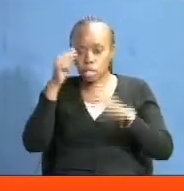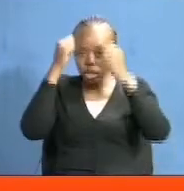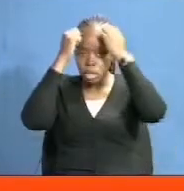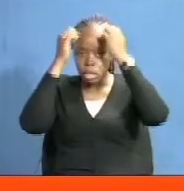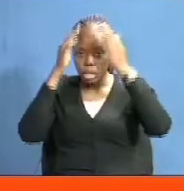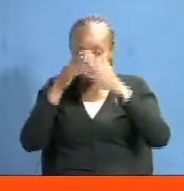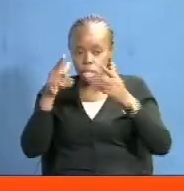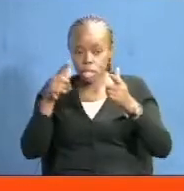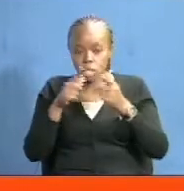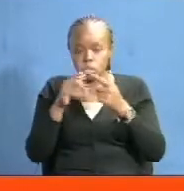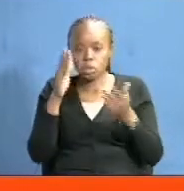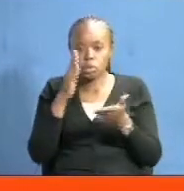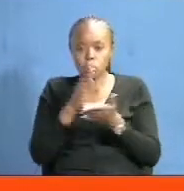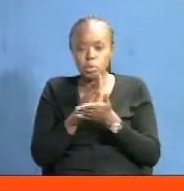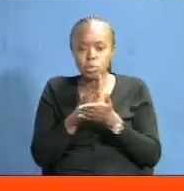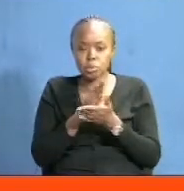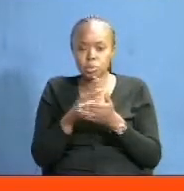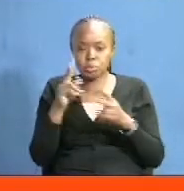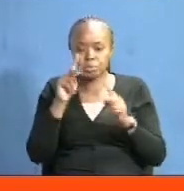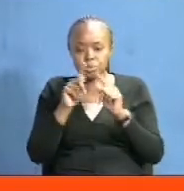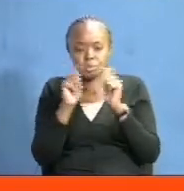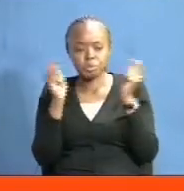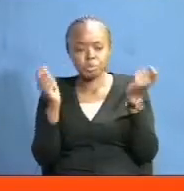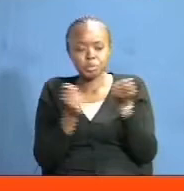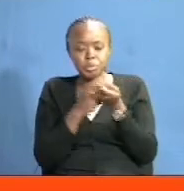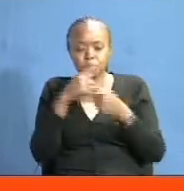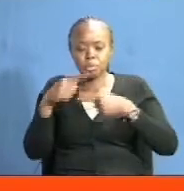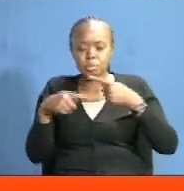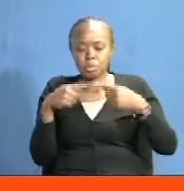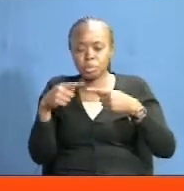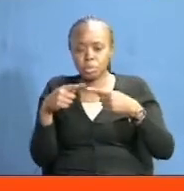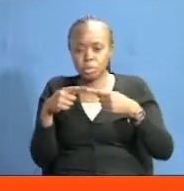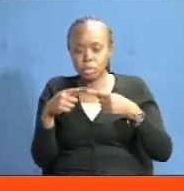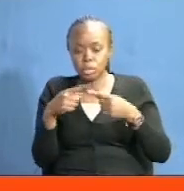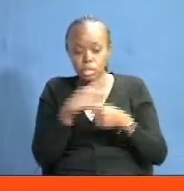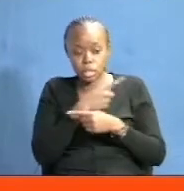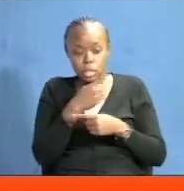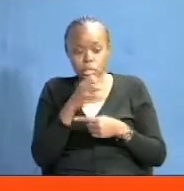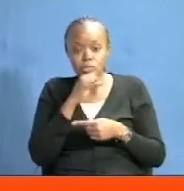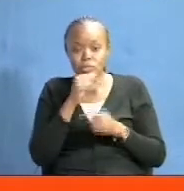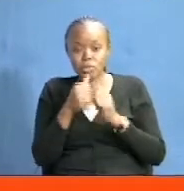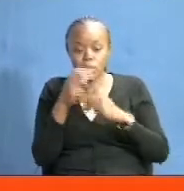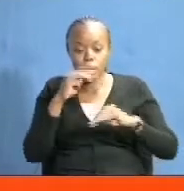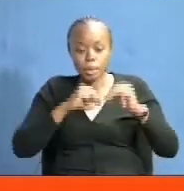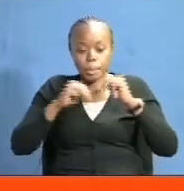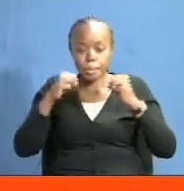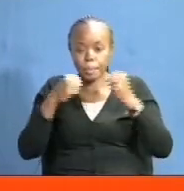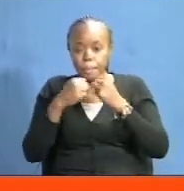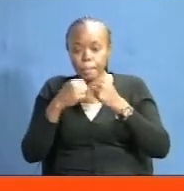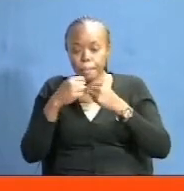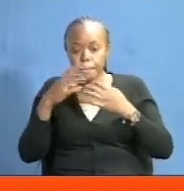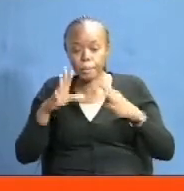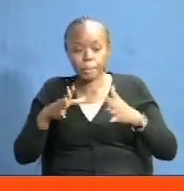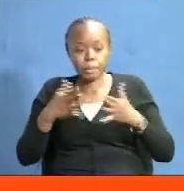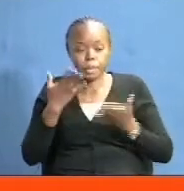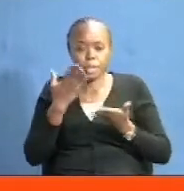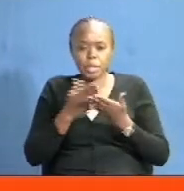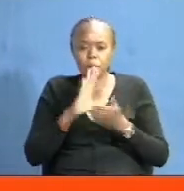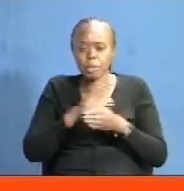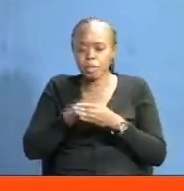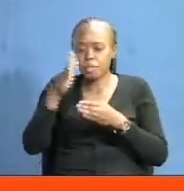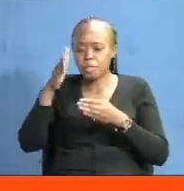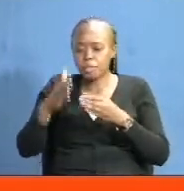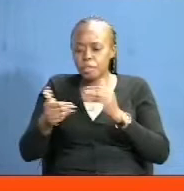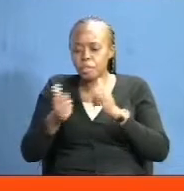shun tribalism, to shun things around ethnicity. These trivial matters around elections could end